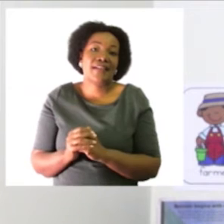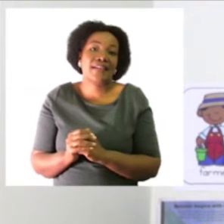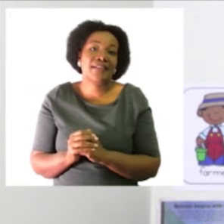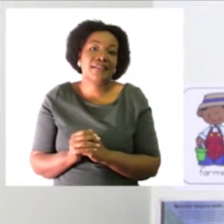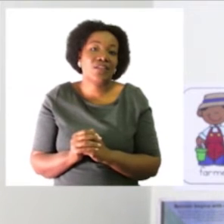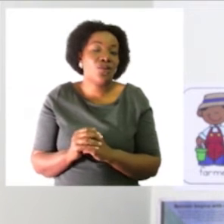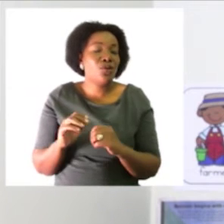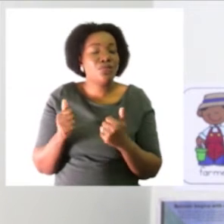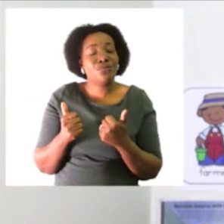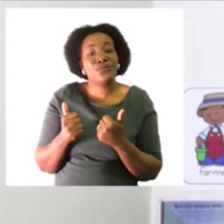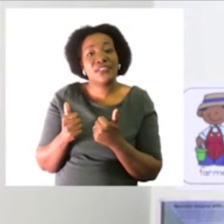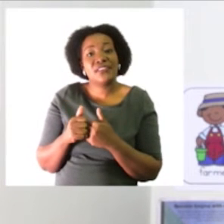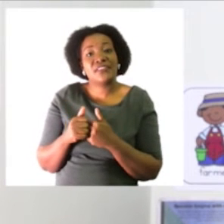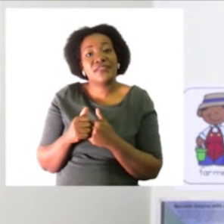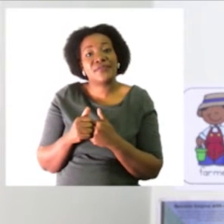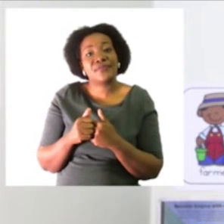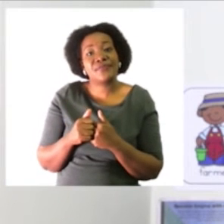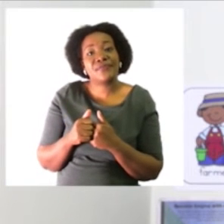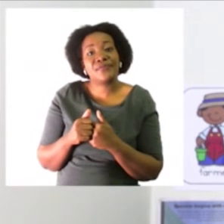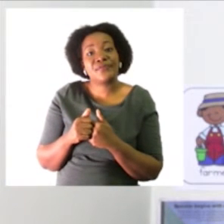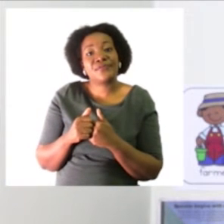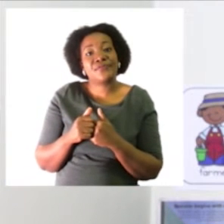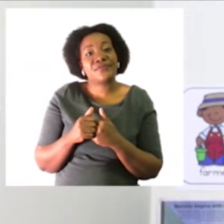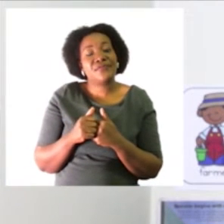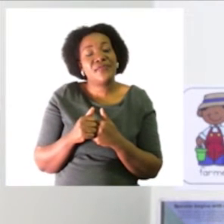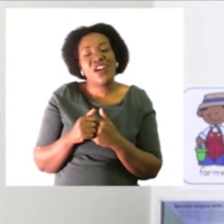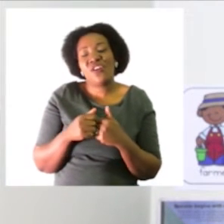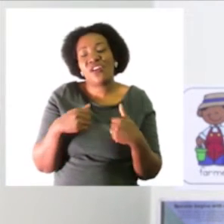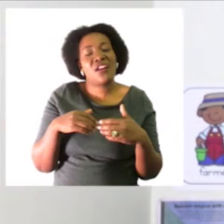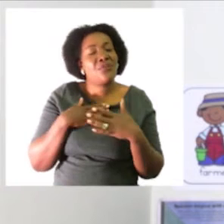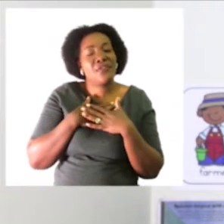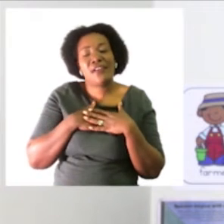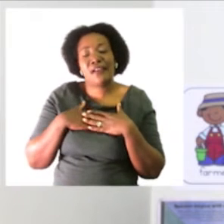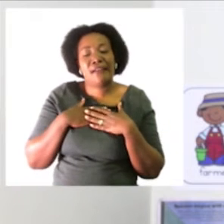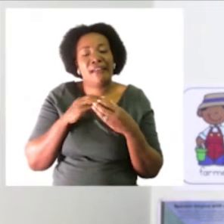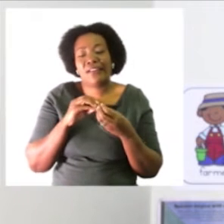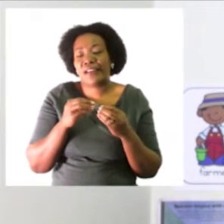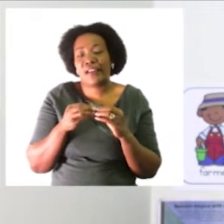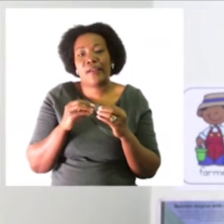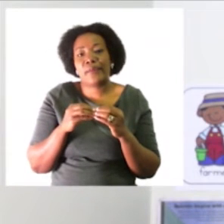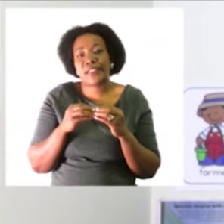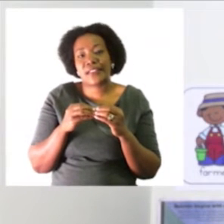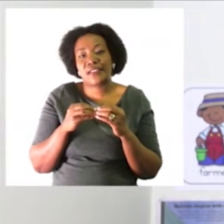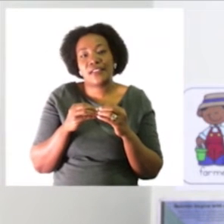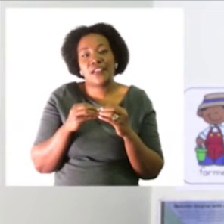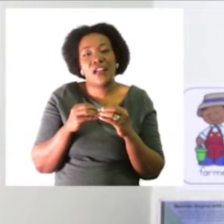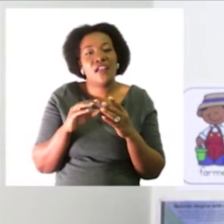79. Oh, nice. Now we are starting to love mathematics also. Let's have another